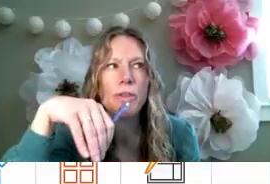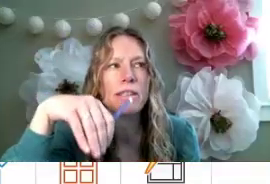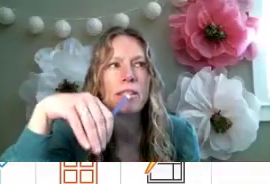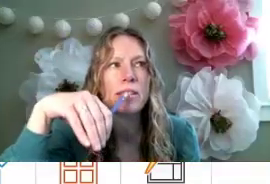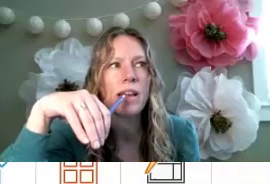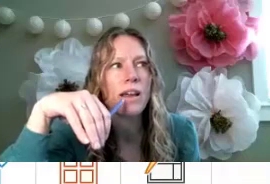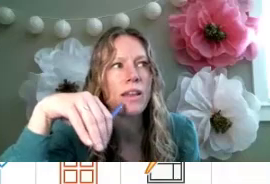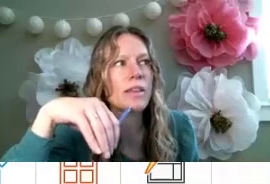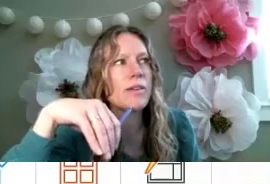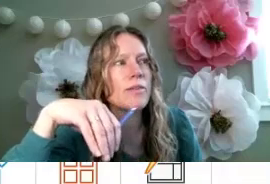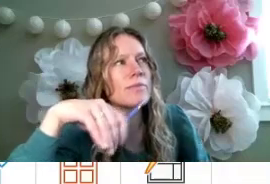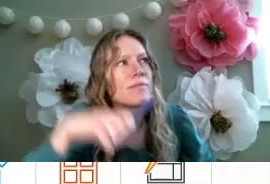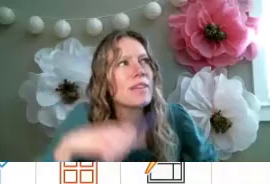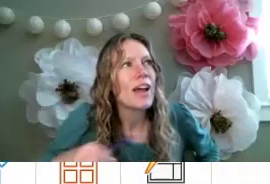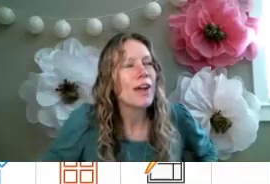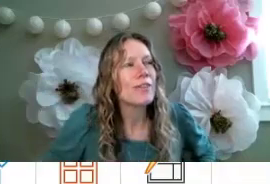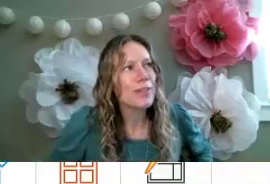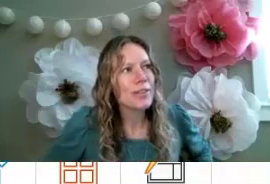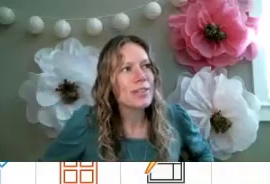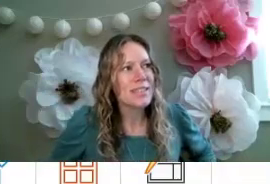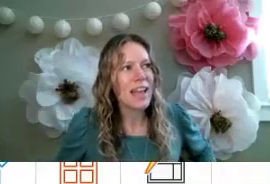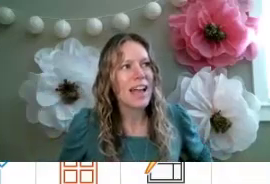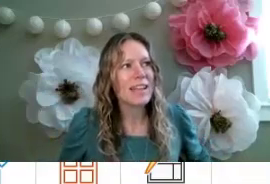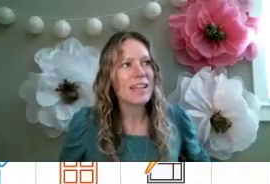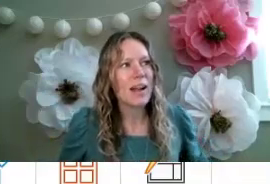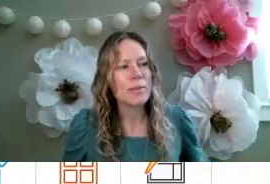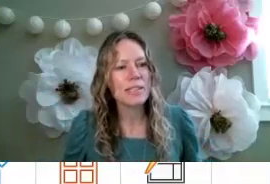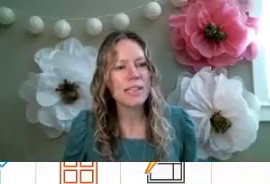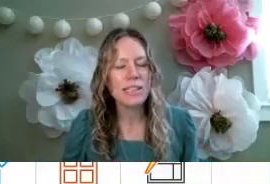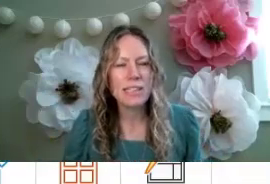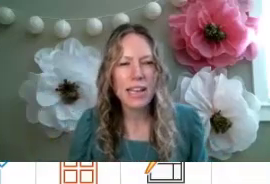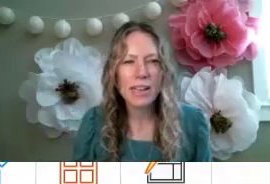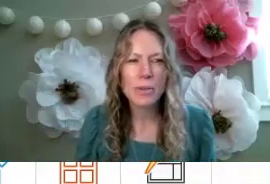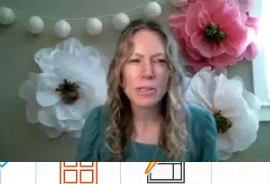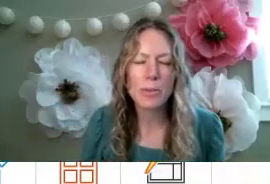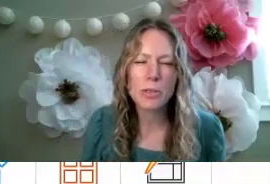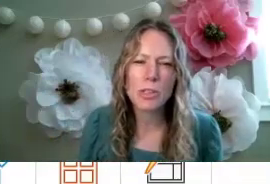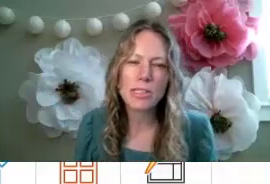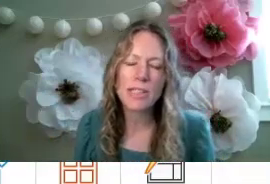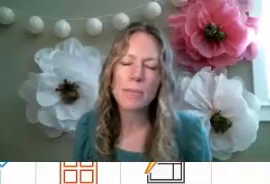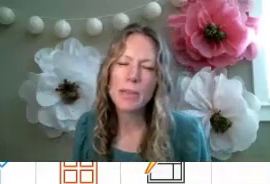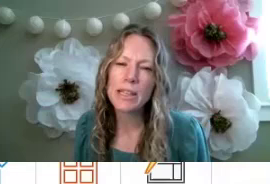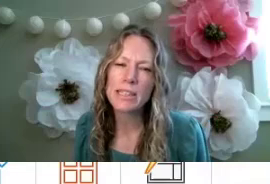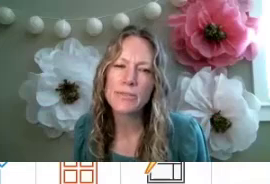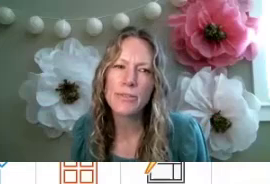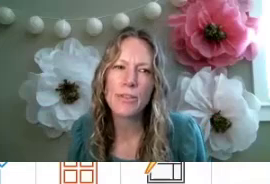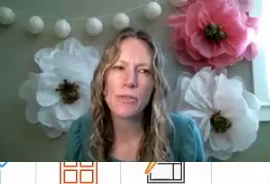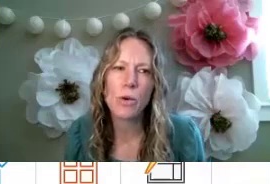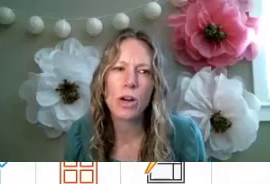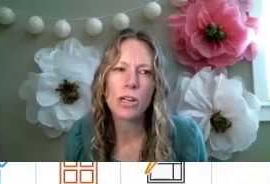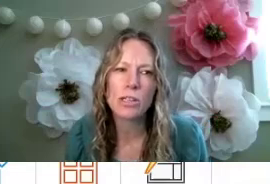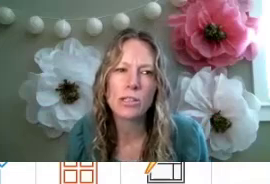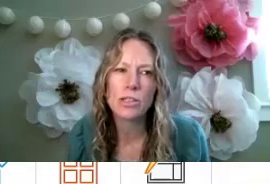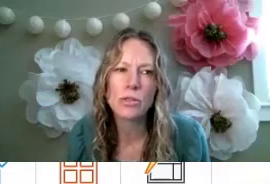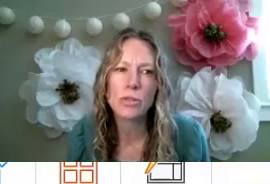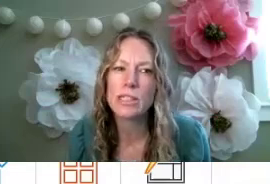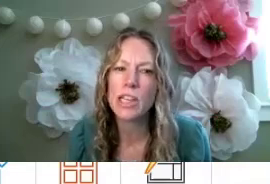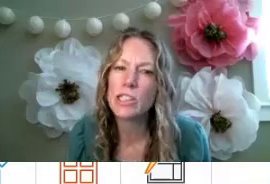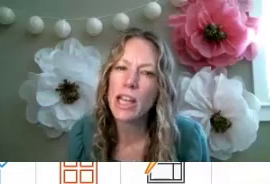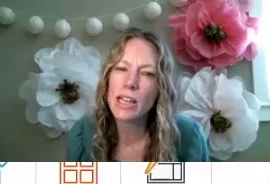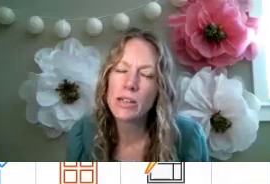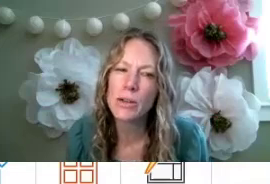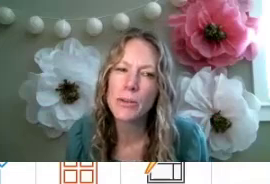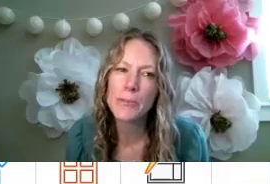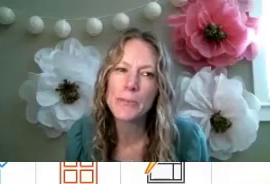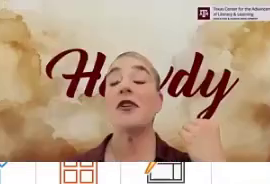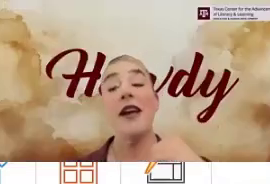the front, our first slide, our presentation slide that we're supposed to use, the template is 54. So do we